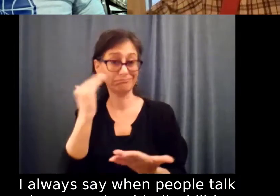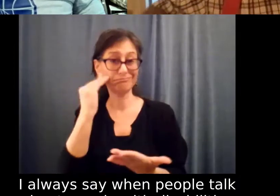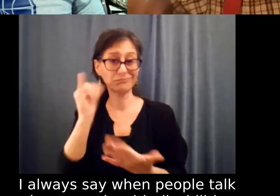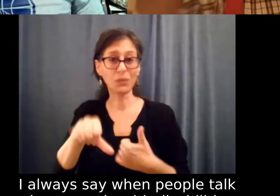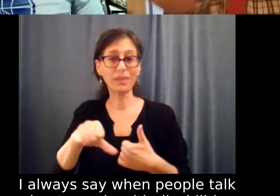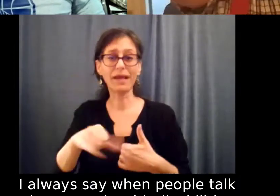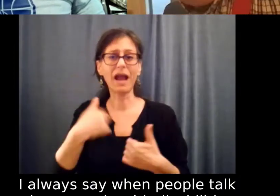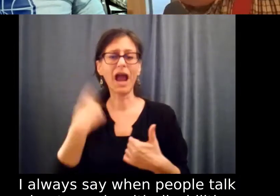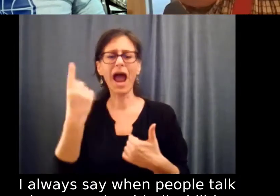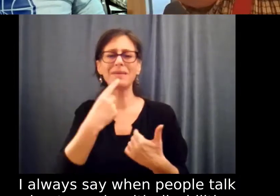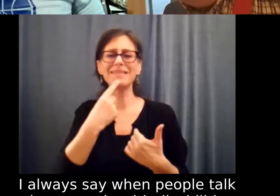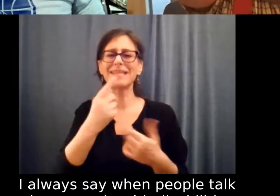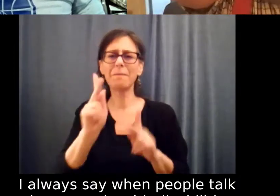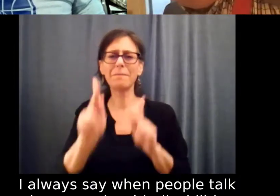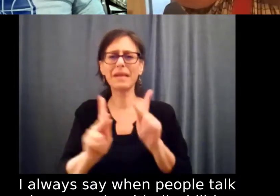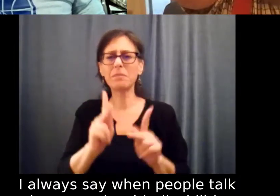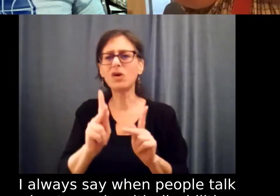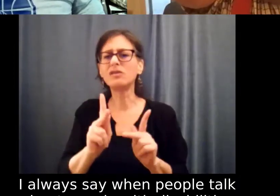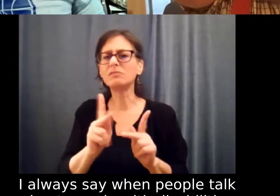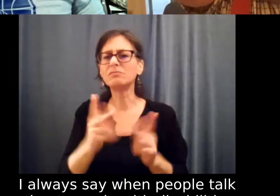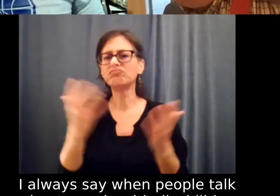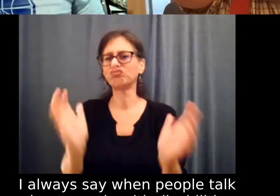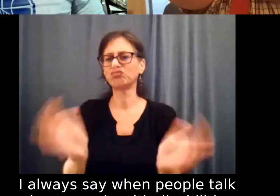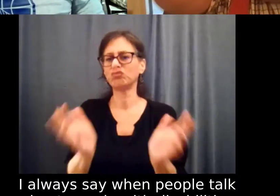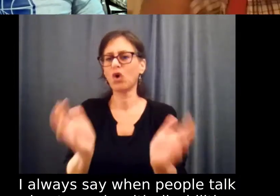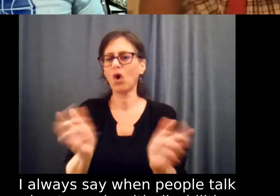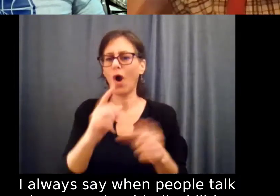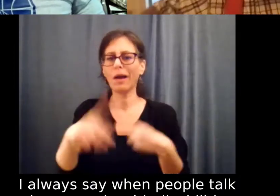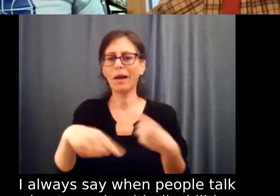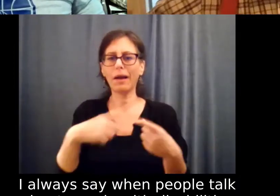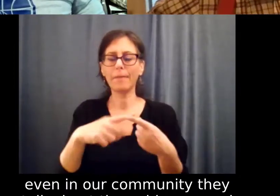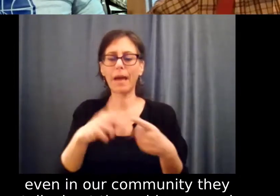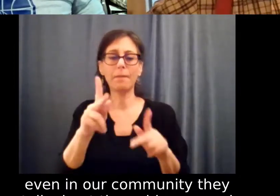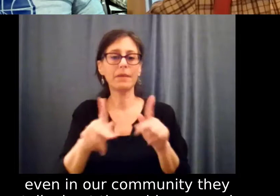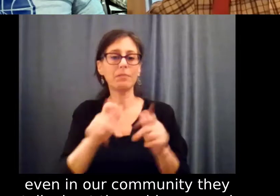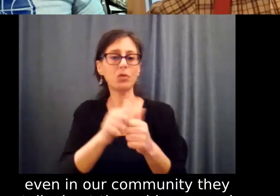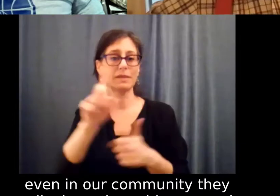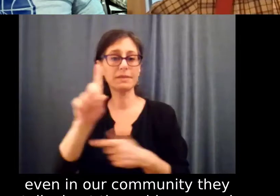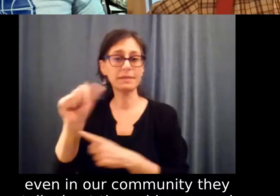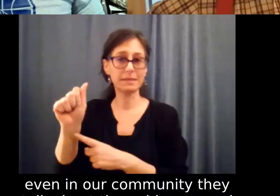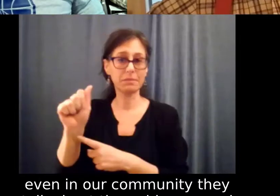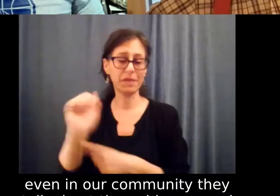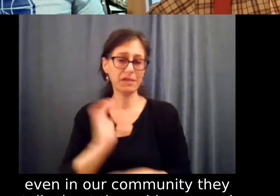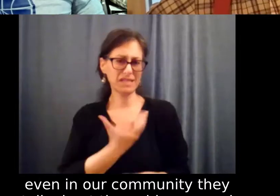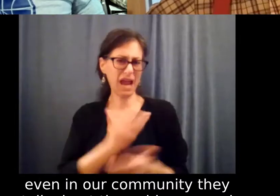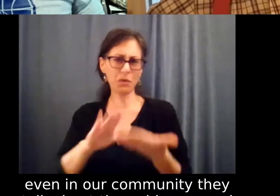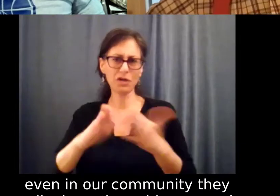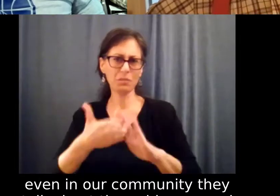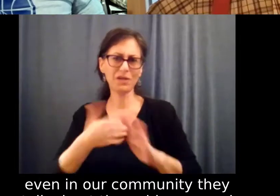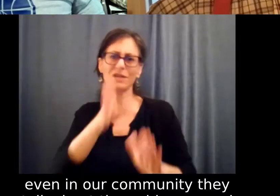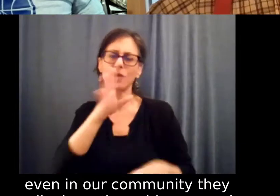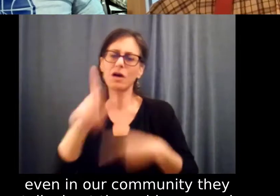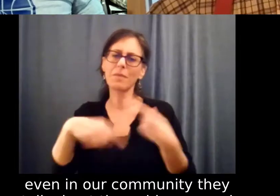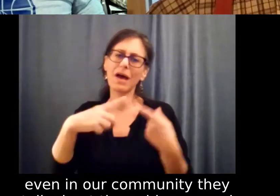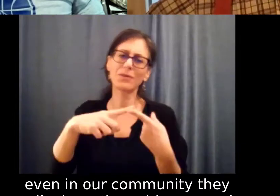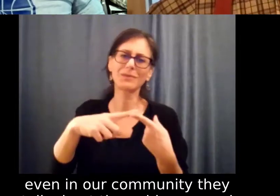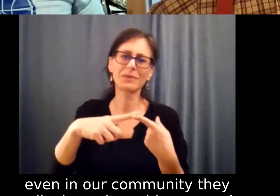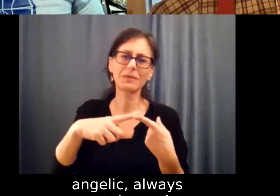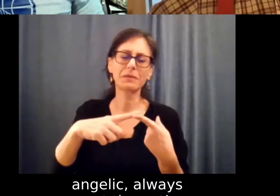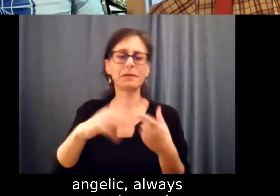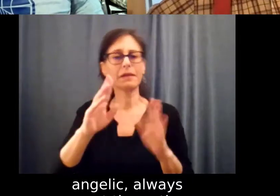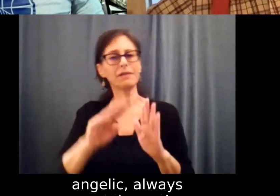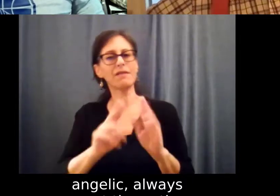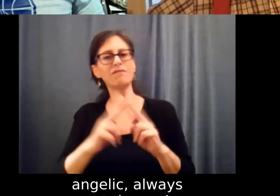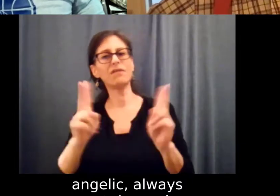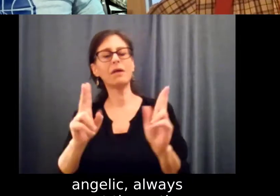I always say, people when people talk about people with disabilities, and even in our community, and they talk about their nobleness or